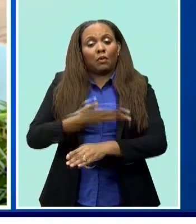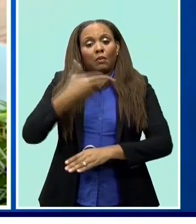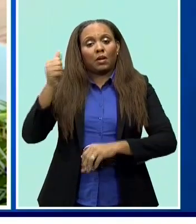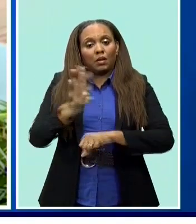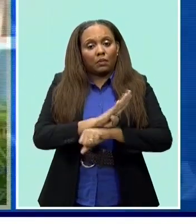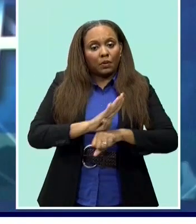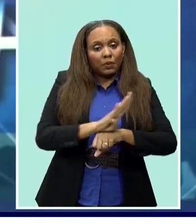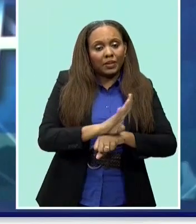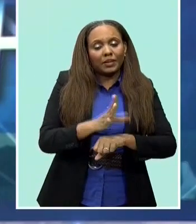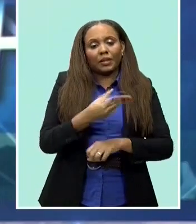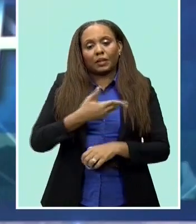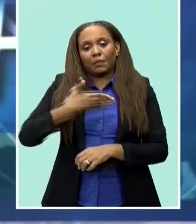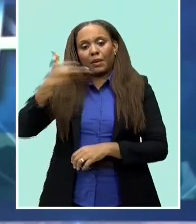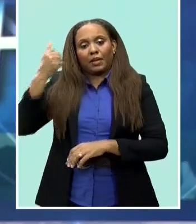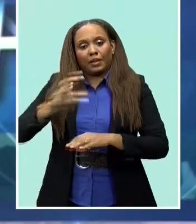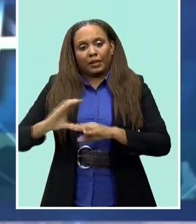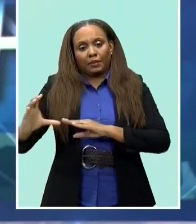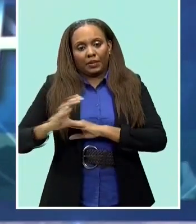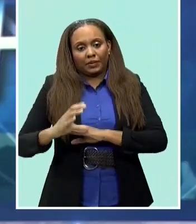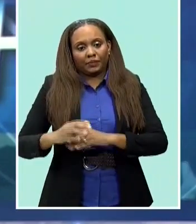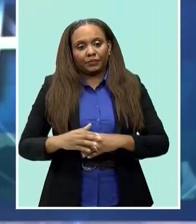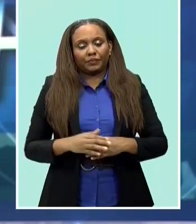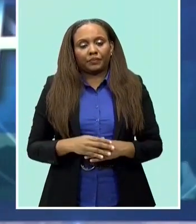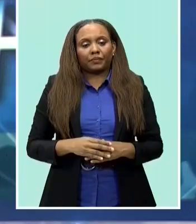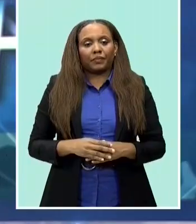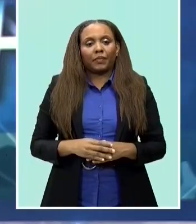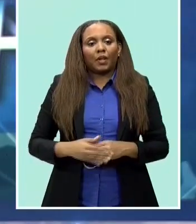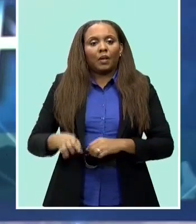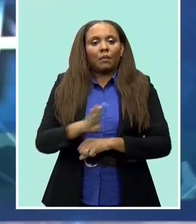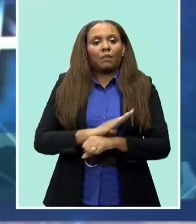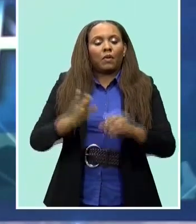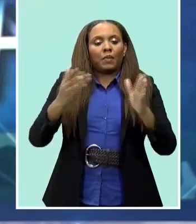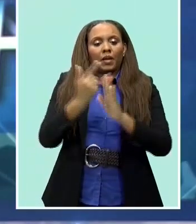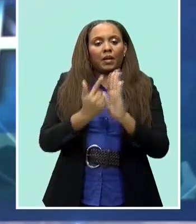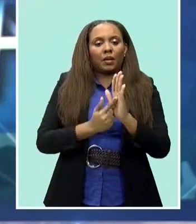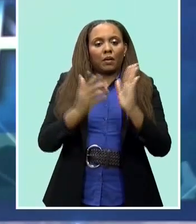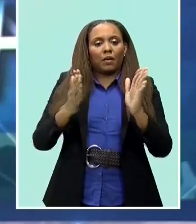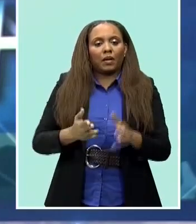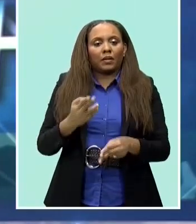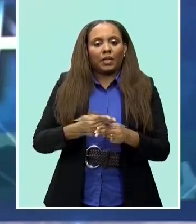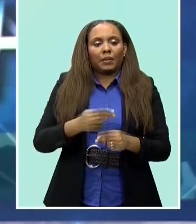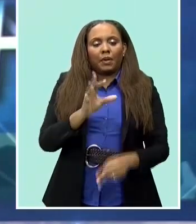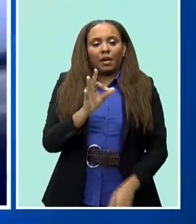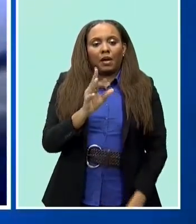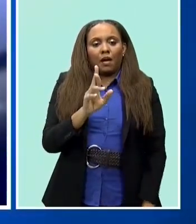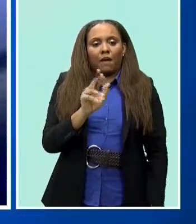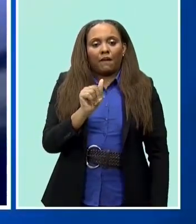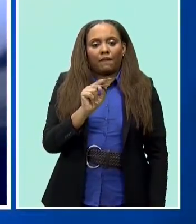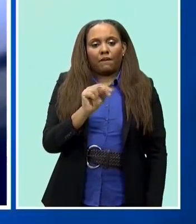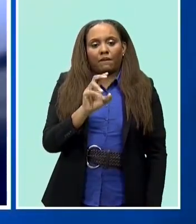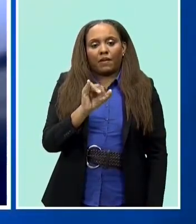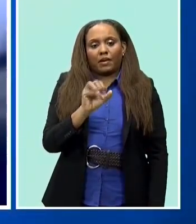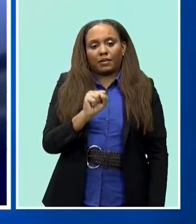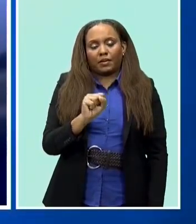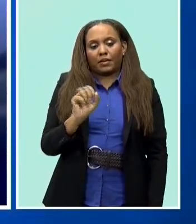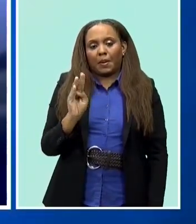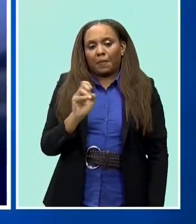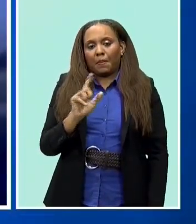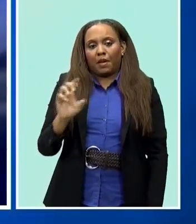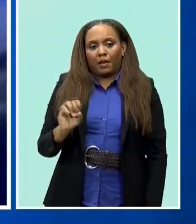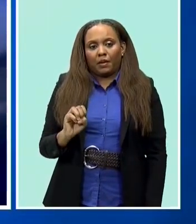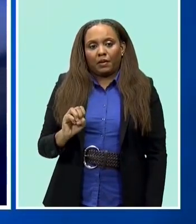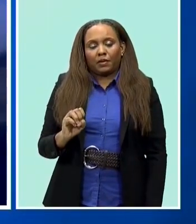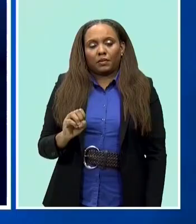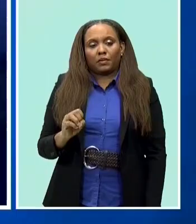and region. Barbadian lawyer and regional jurist Francis Bell is one of 4 new half-time judges appointed to the UN